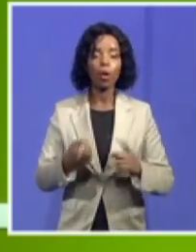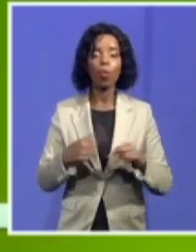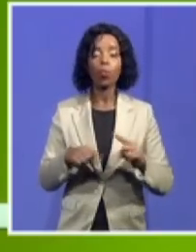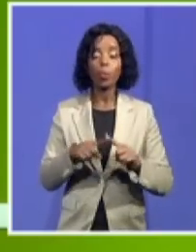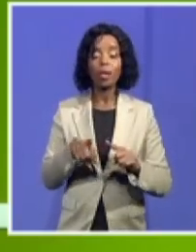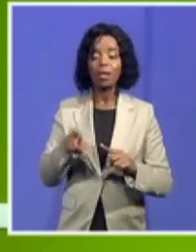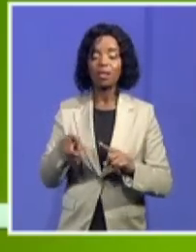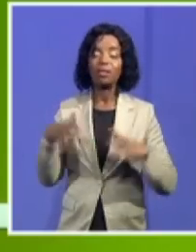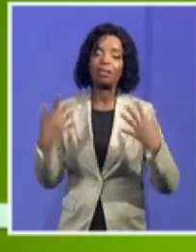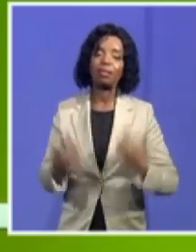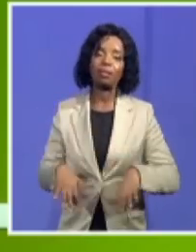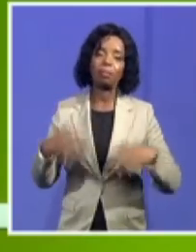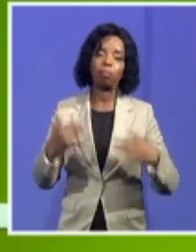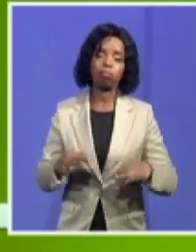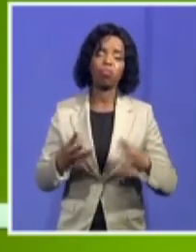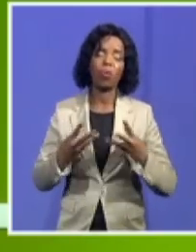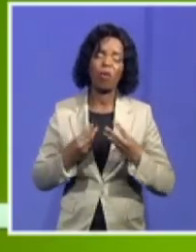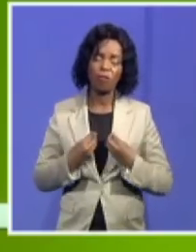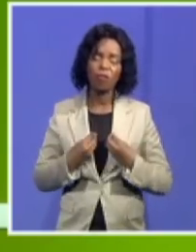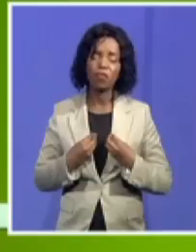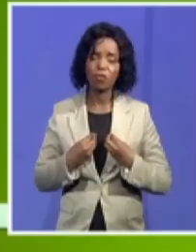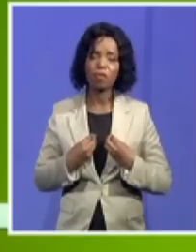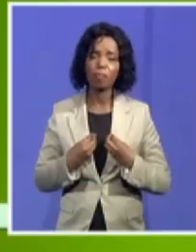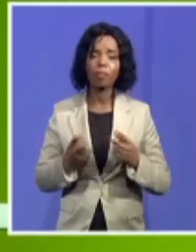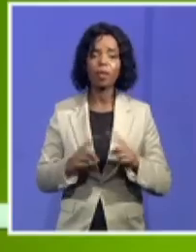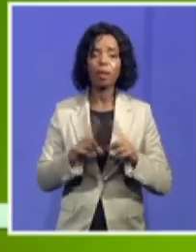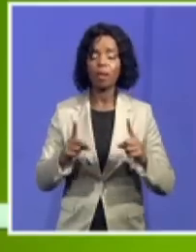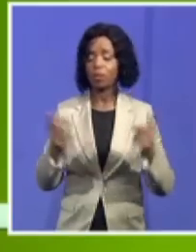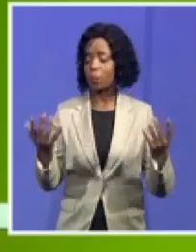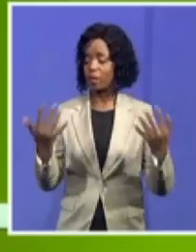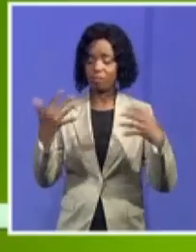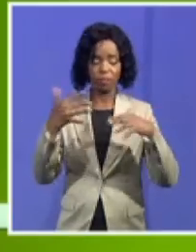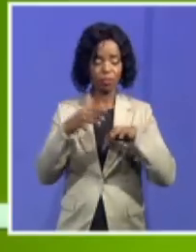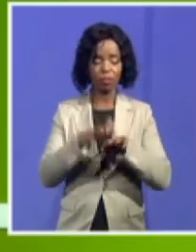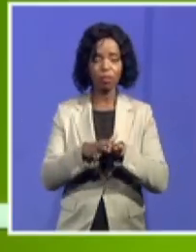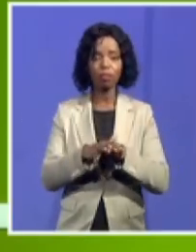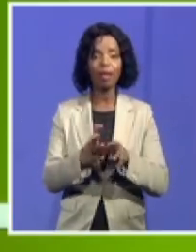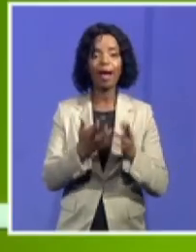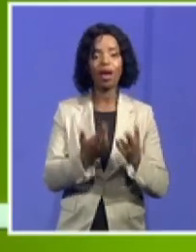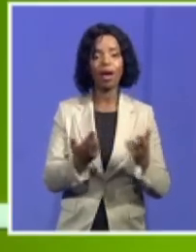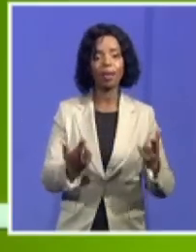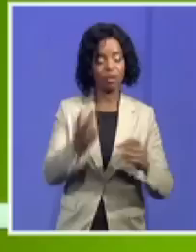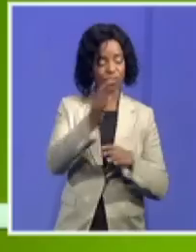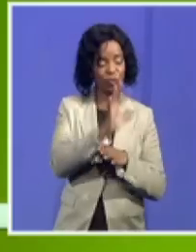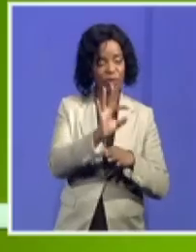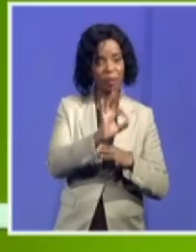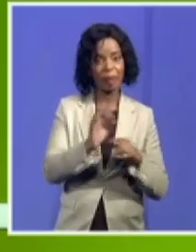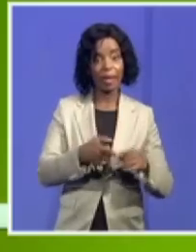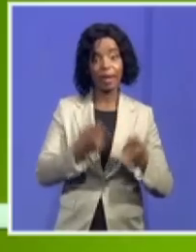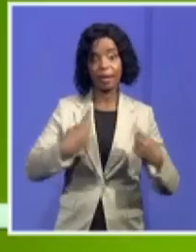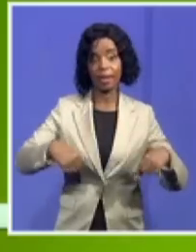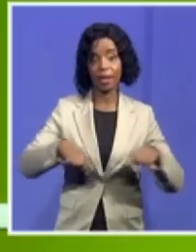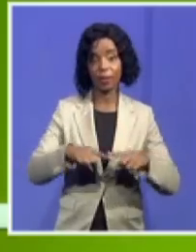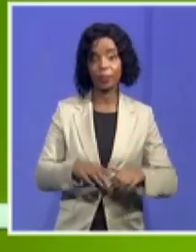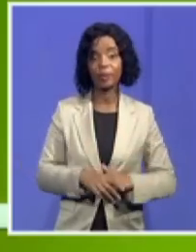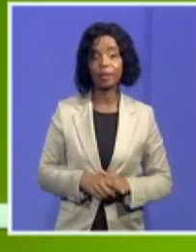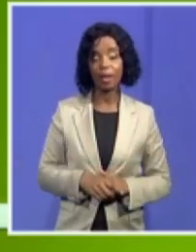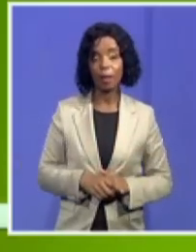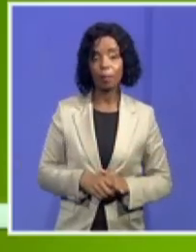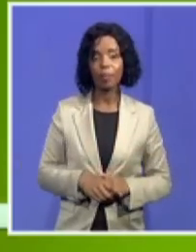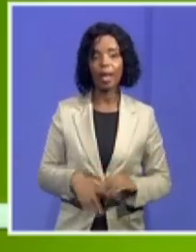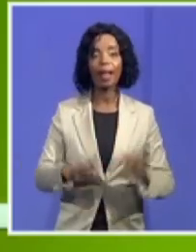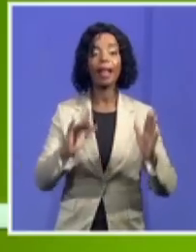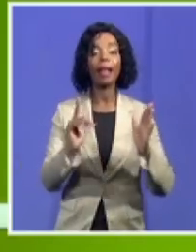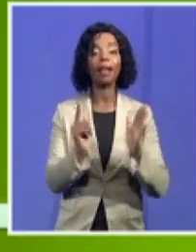our energy mix under the Integrated Resource Plan. We have supporting legislation